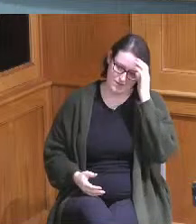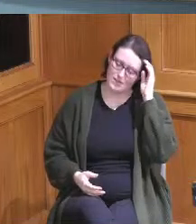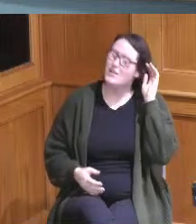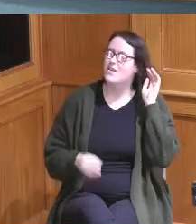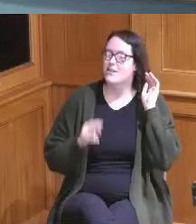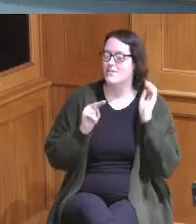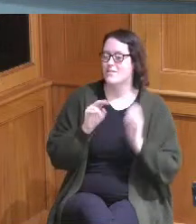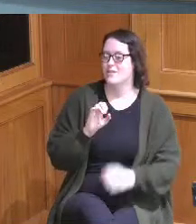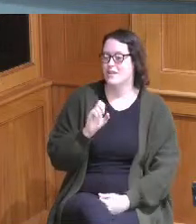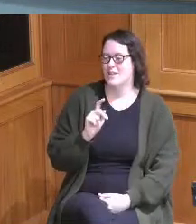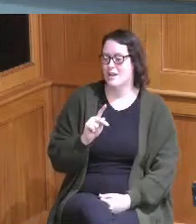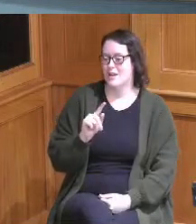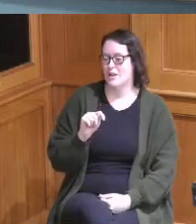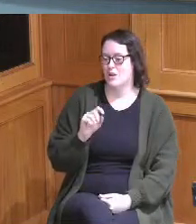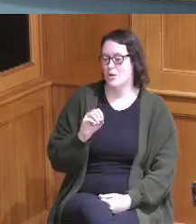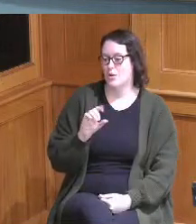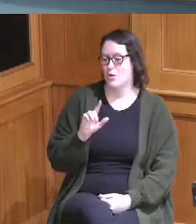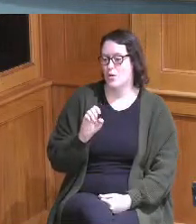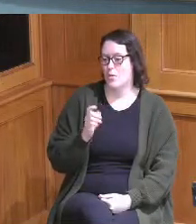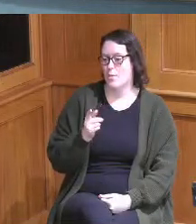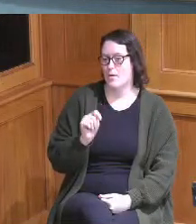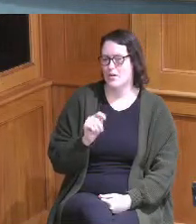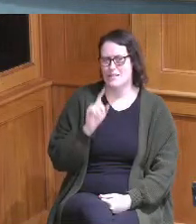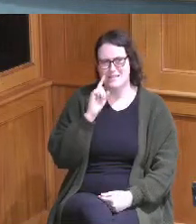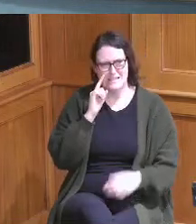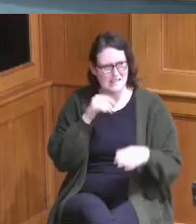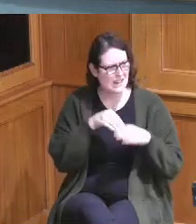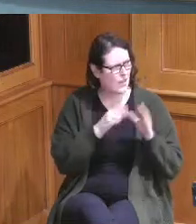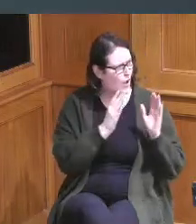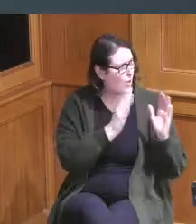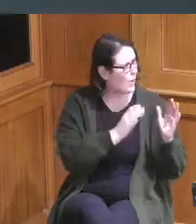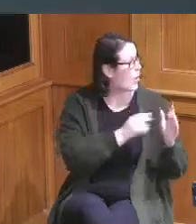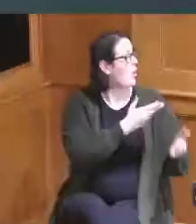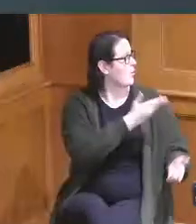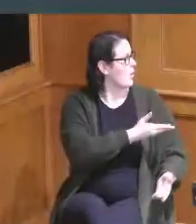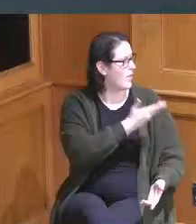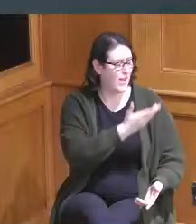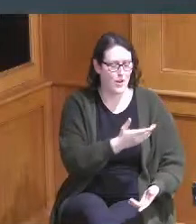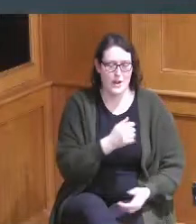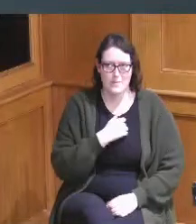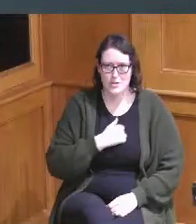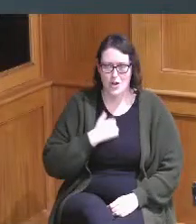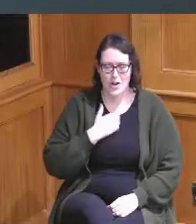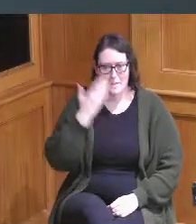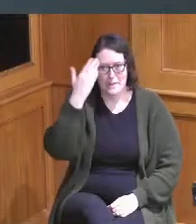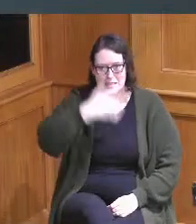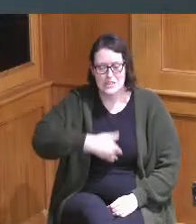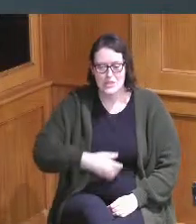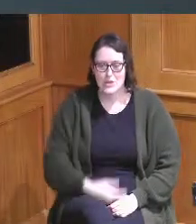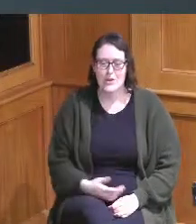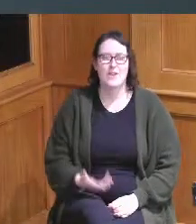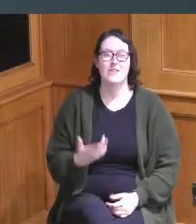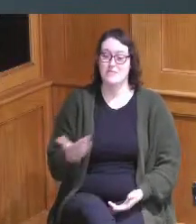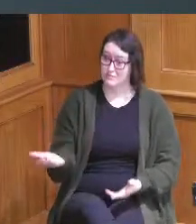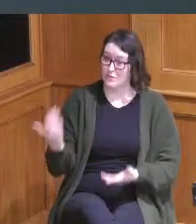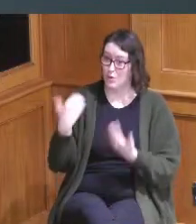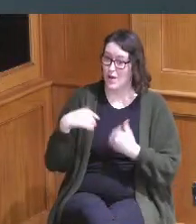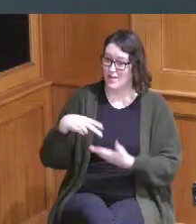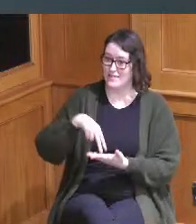Mr. Nick Tolbert, is he in the hallway? Oh, there he is, I'm sorry. Mr. Nick